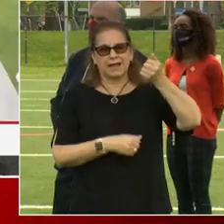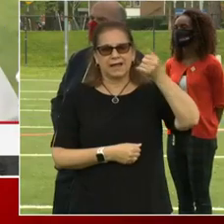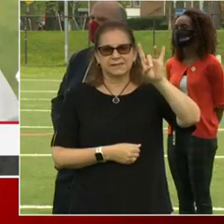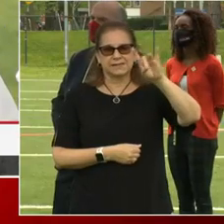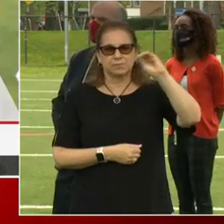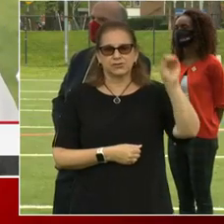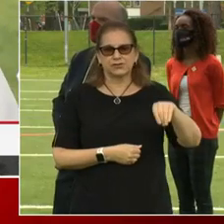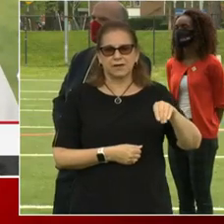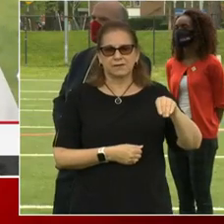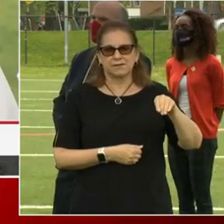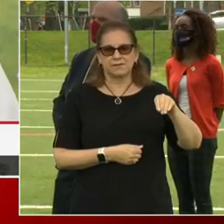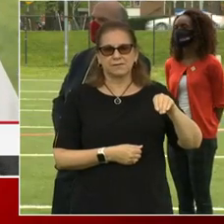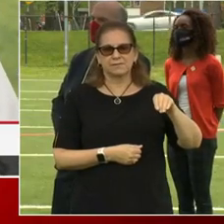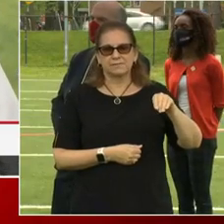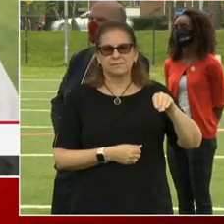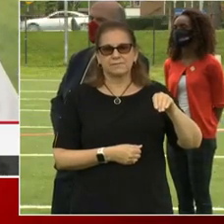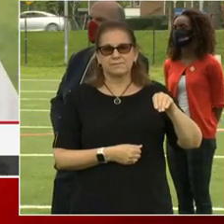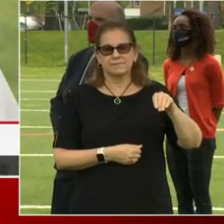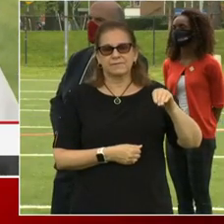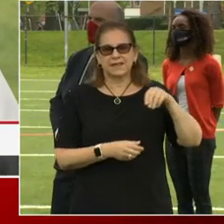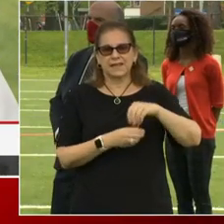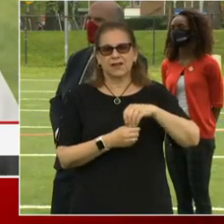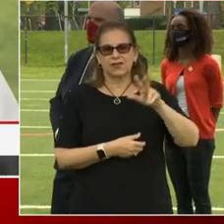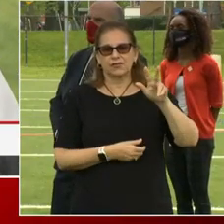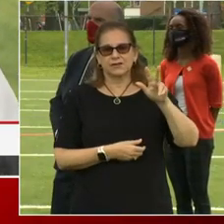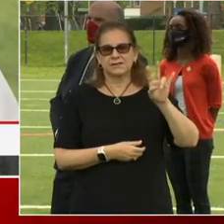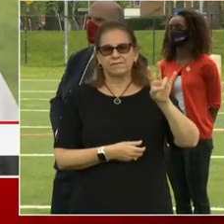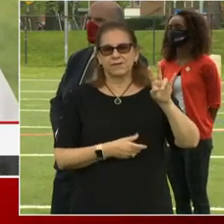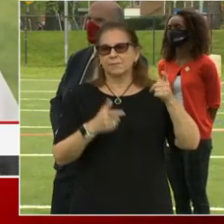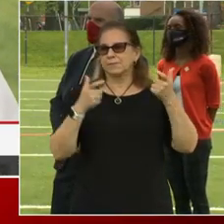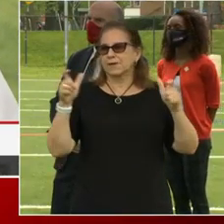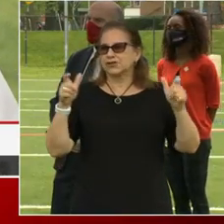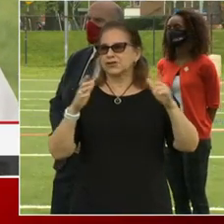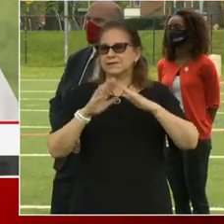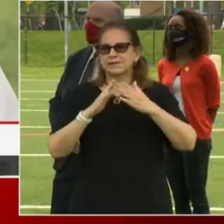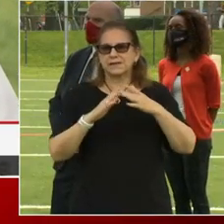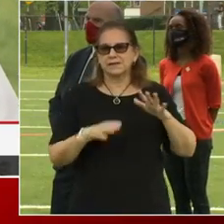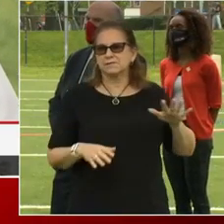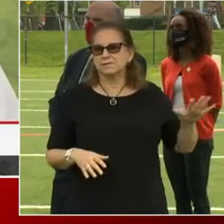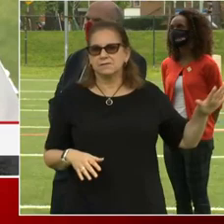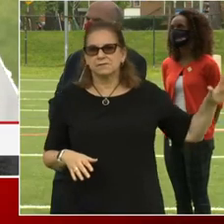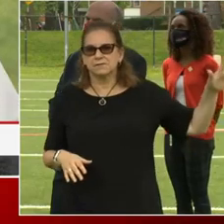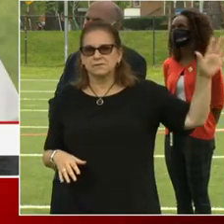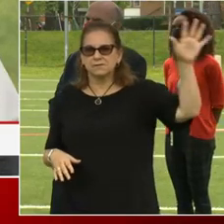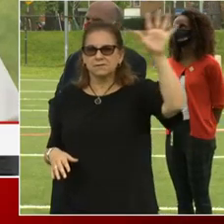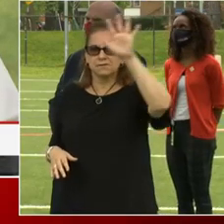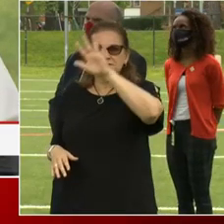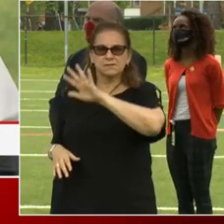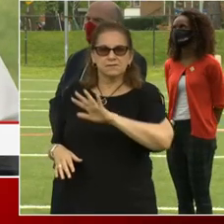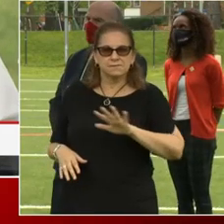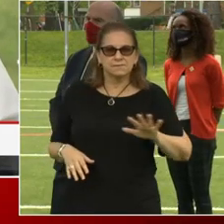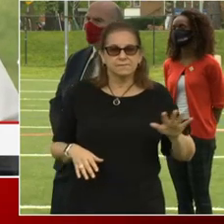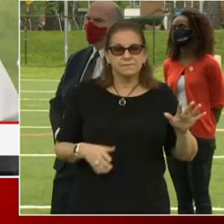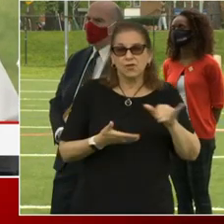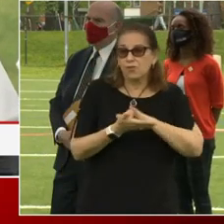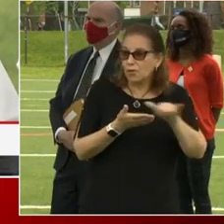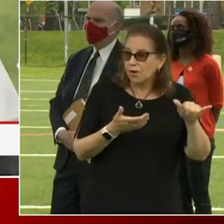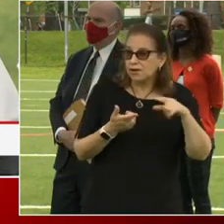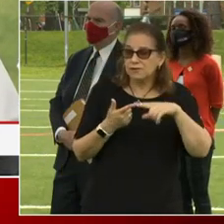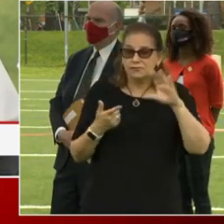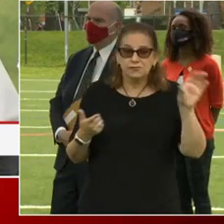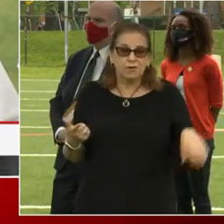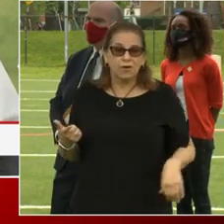in 37 urban jurisdictions across the nation, and that's not even counting New York and Chicago, who